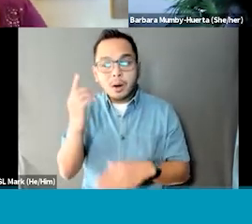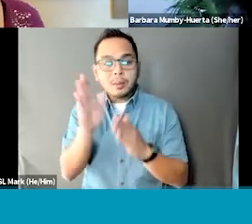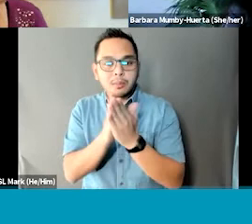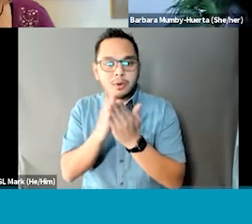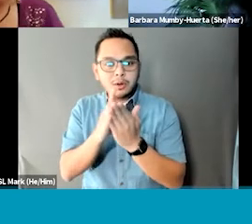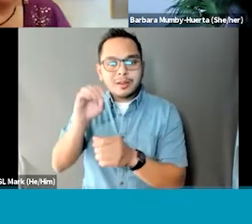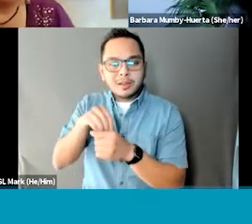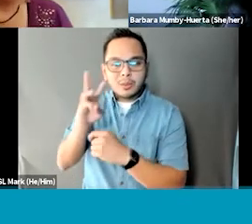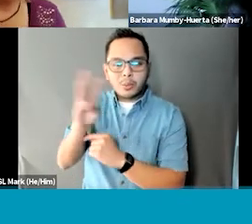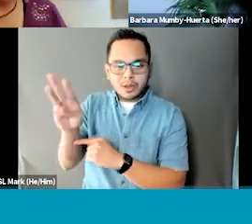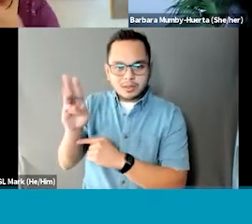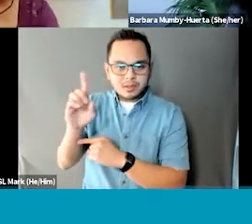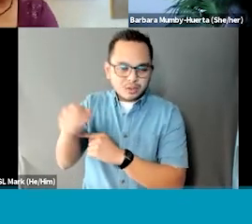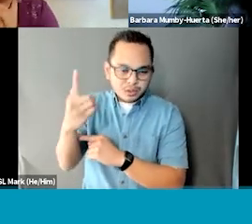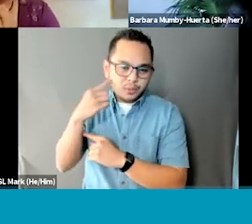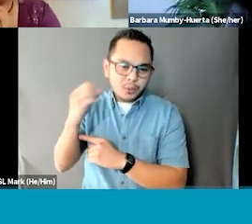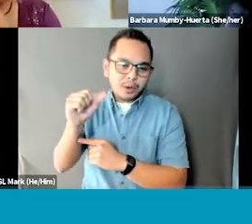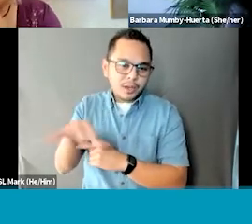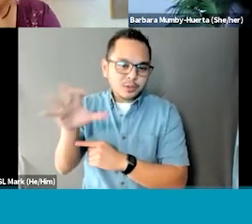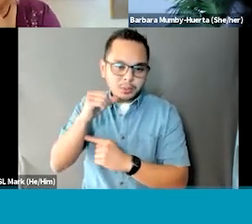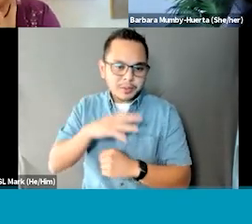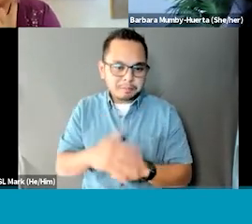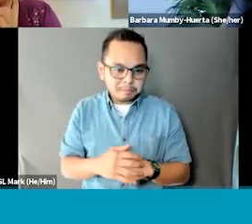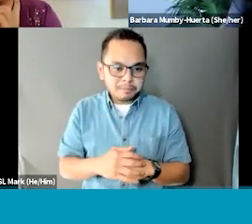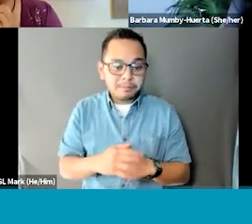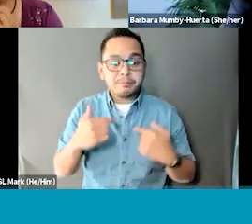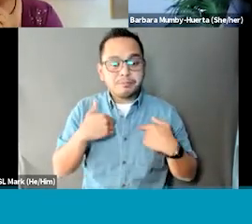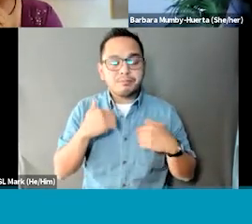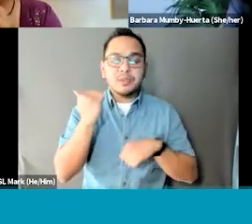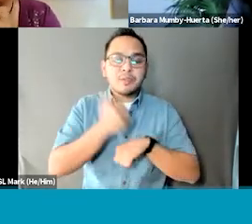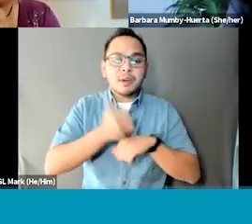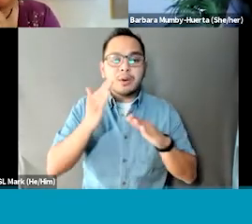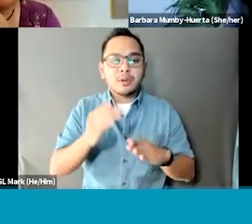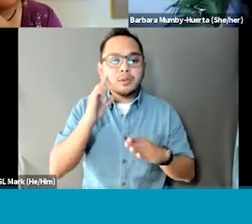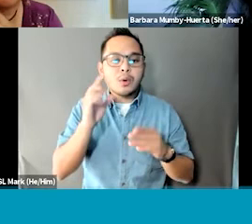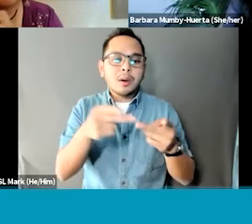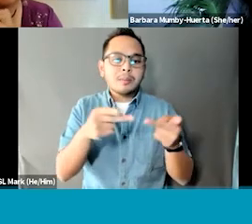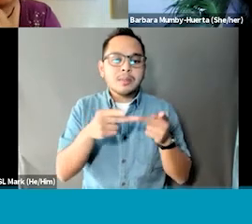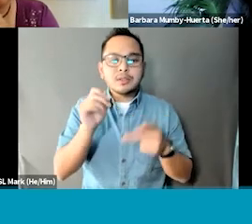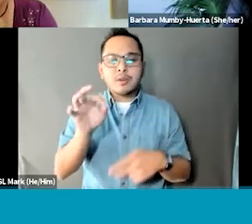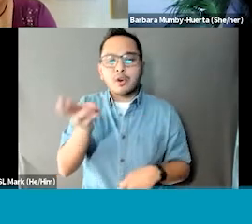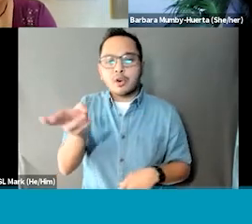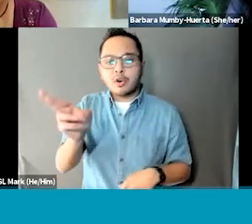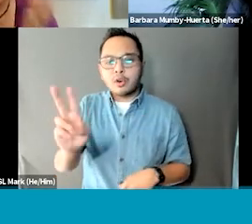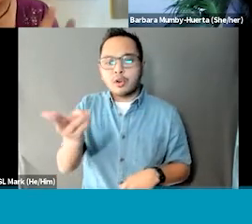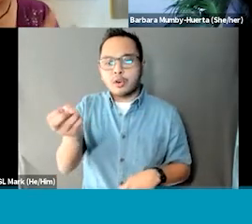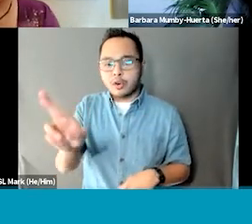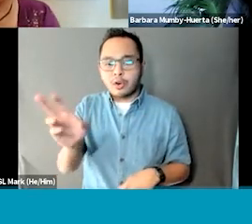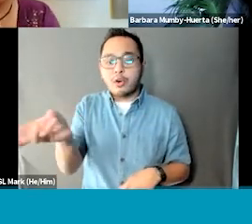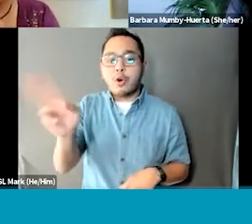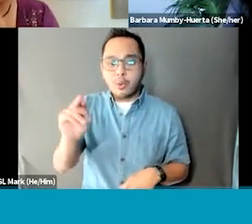Asian American women. And then I was a founder of A Place of Her Own, which started as an artist in residency at the DeYoung Museum. That